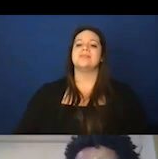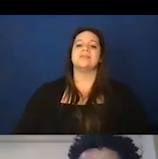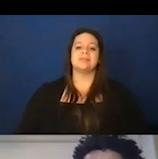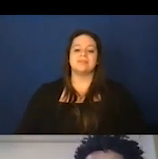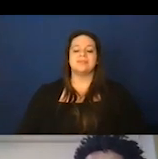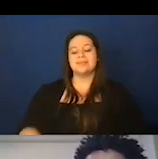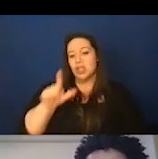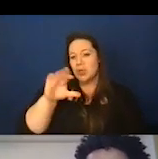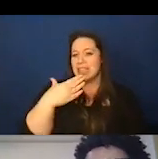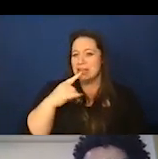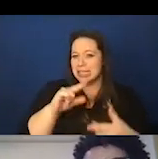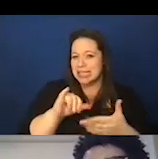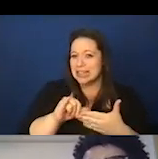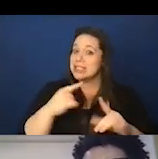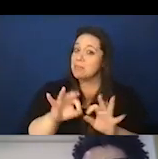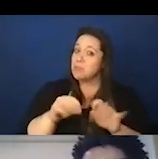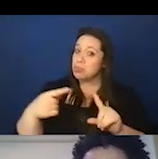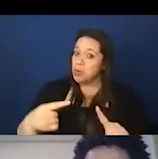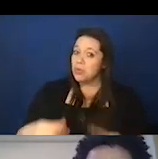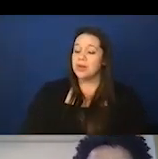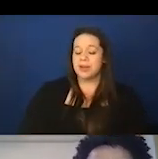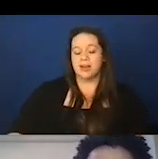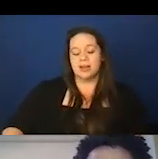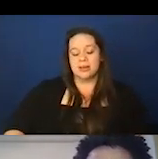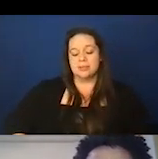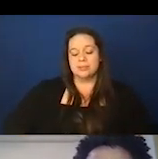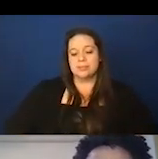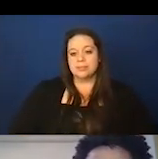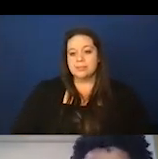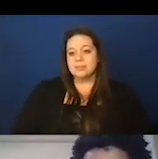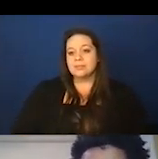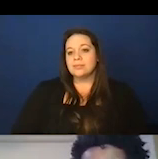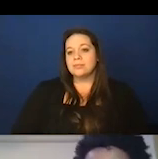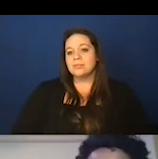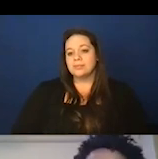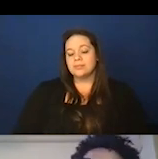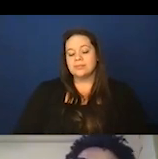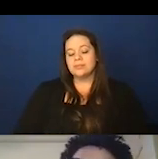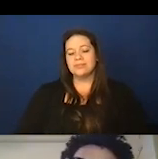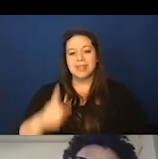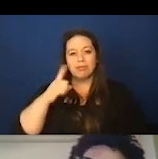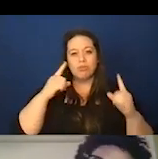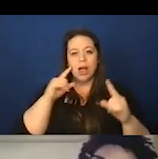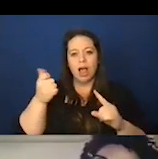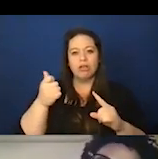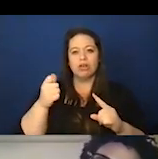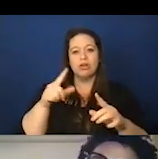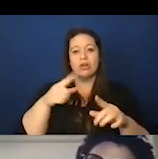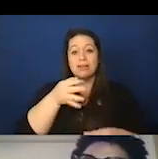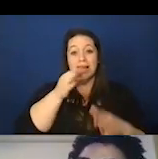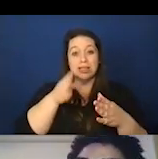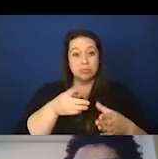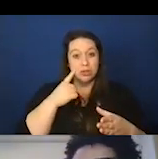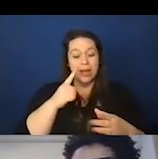because we have heard from other experts like yourself that if you're going to see an